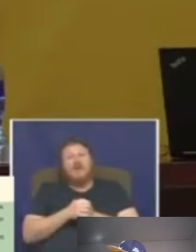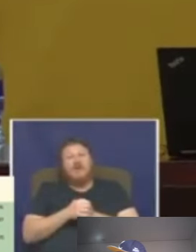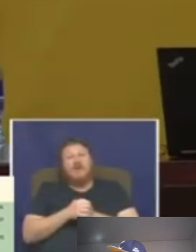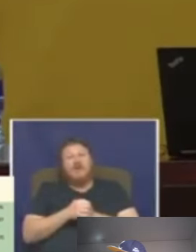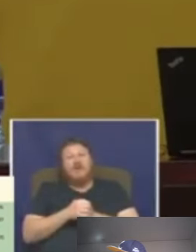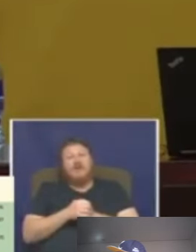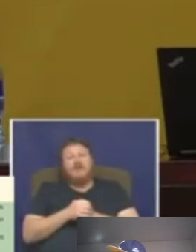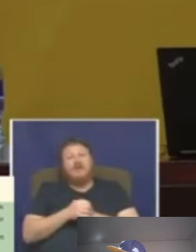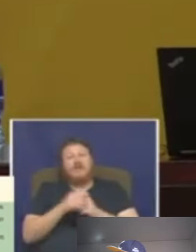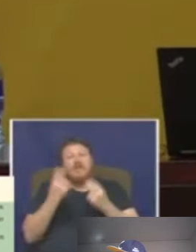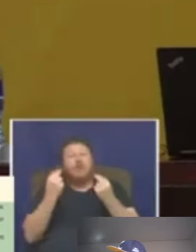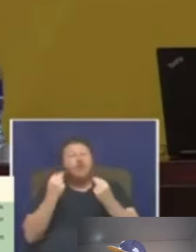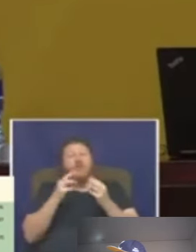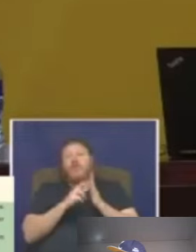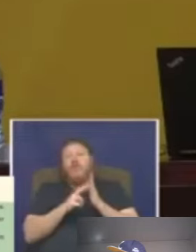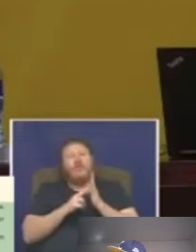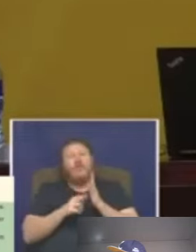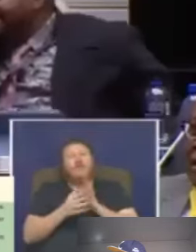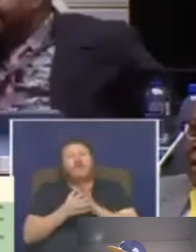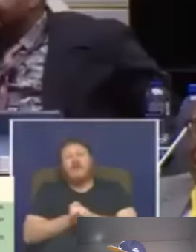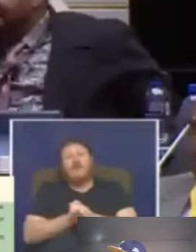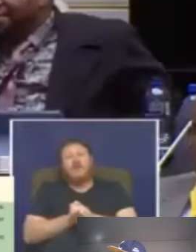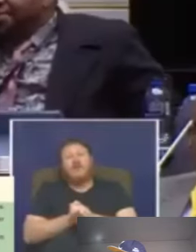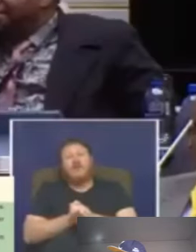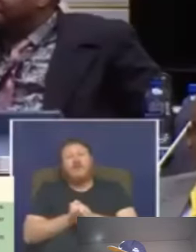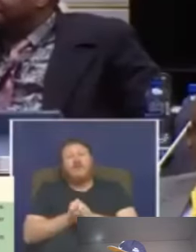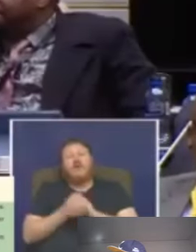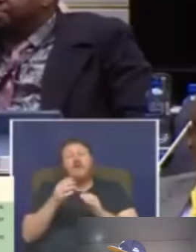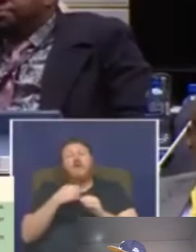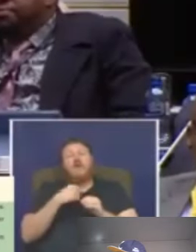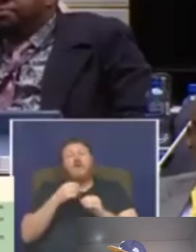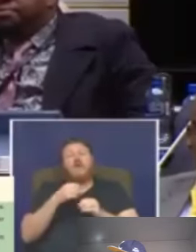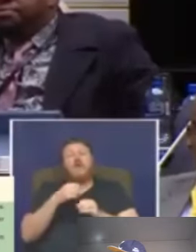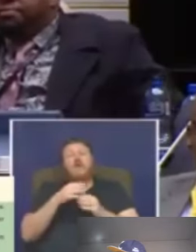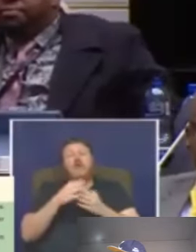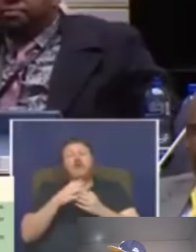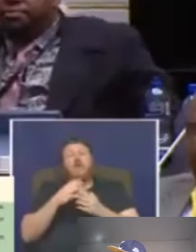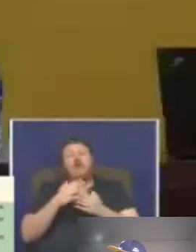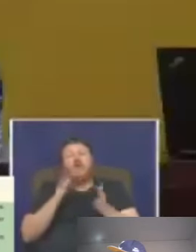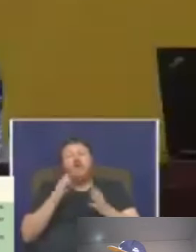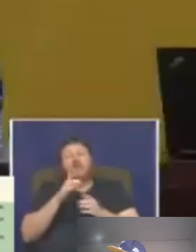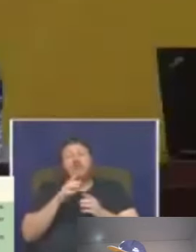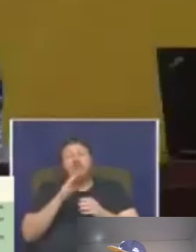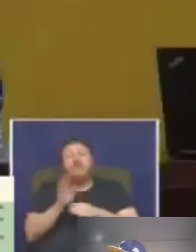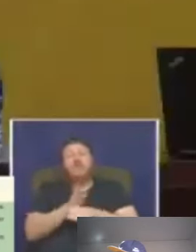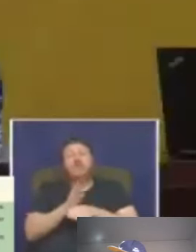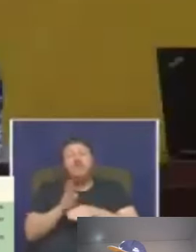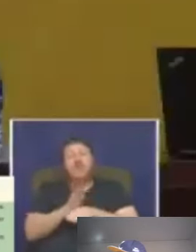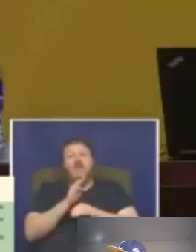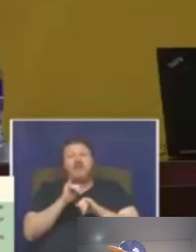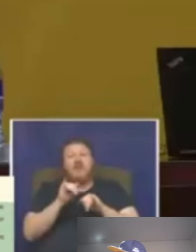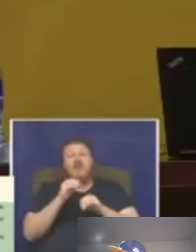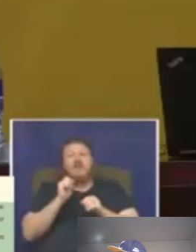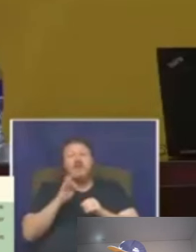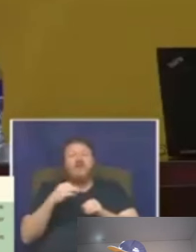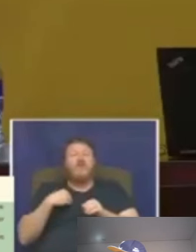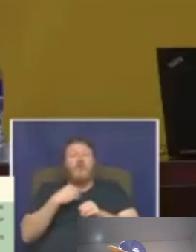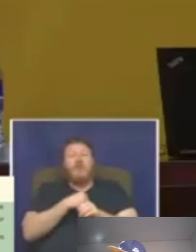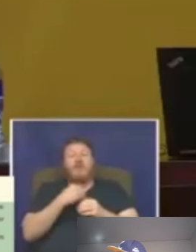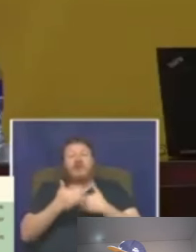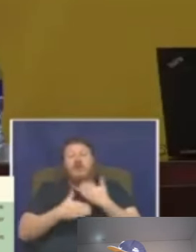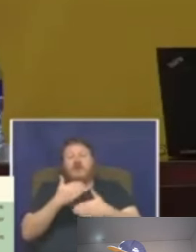I rose on a new rule. Honourable Reddy, gross disorderly conduct is ultimately what we will have is if members